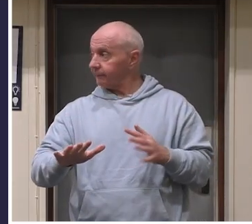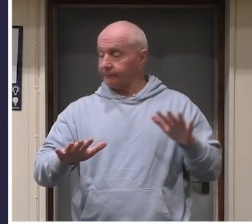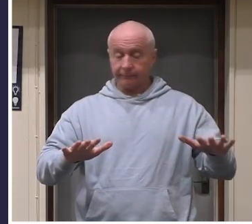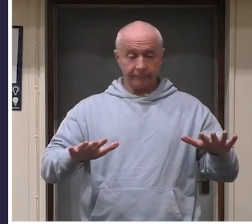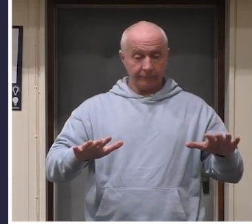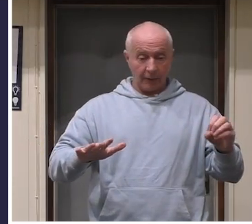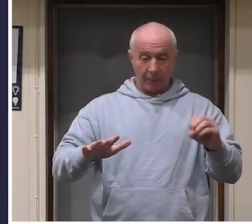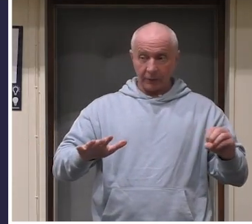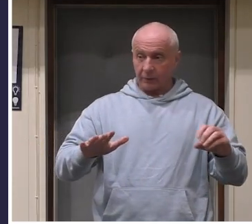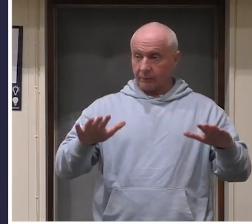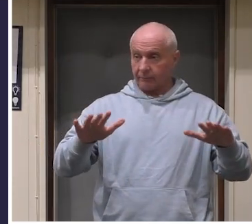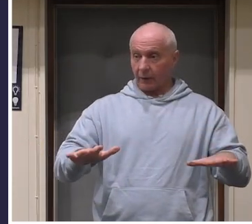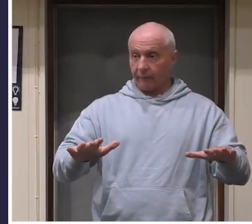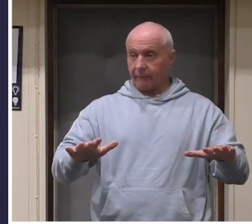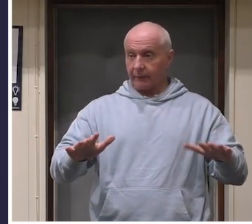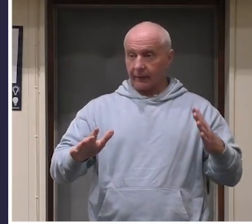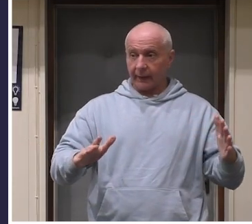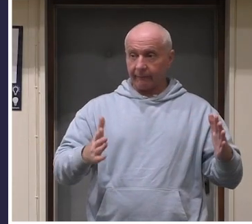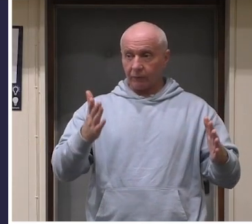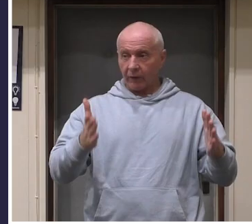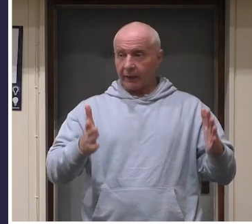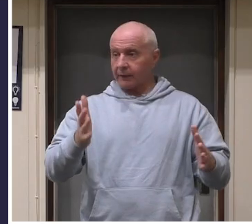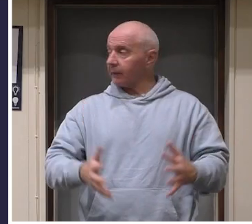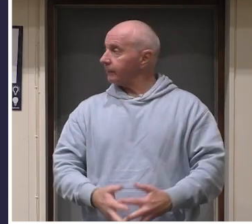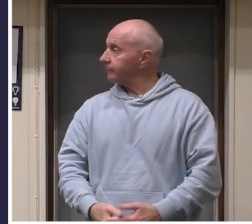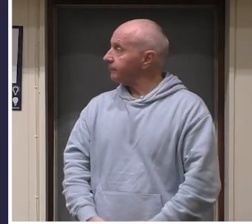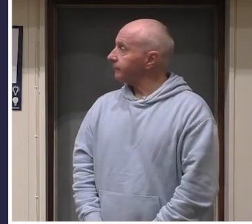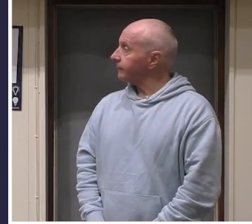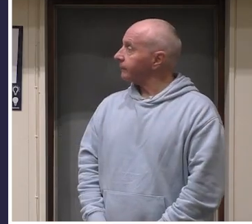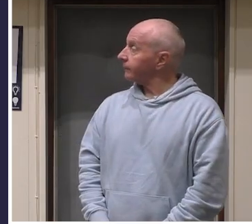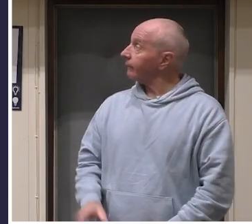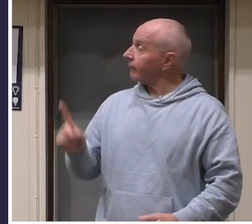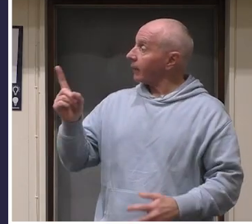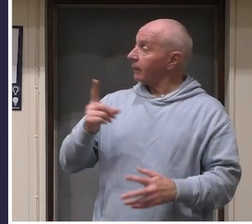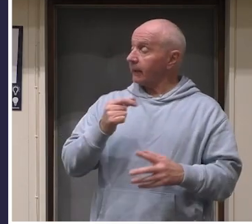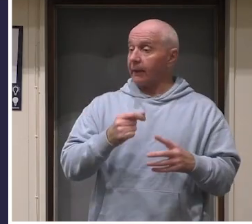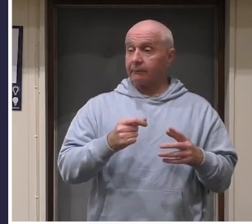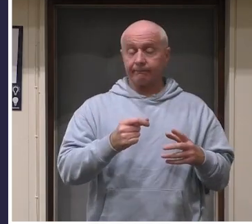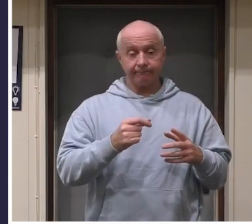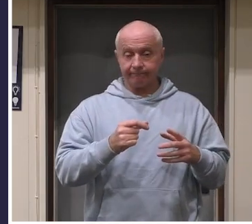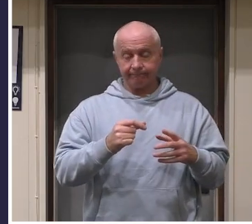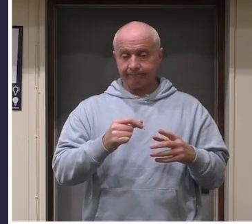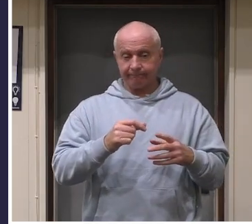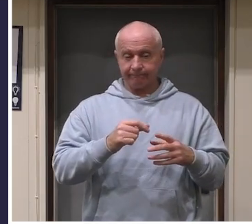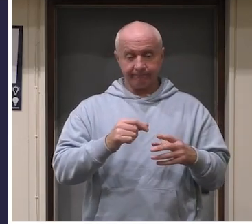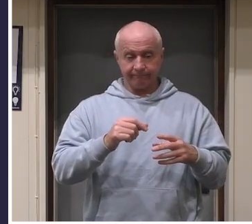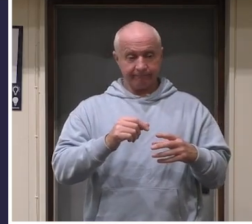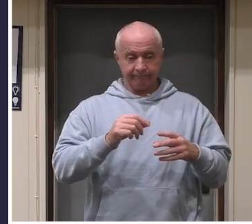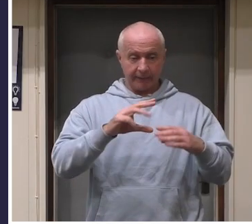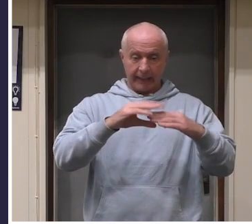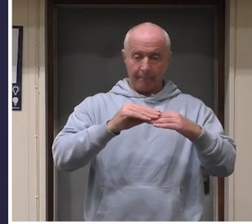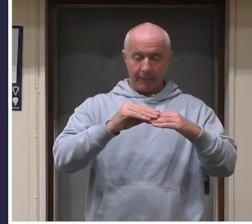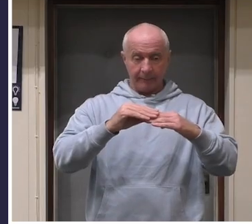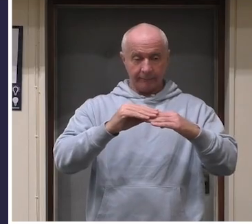put my particle in a superposition of left side and right side. And some people do that with clamped resonators, and so the principle